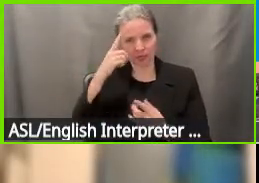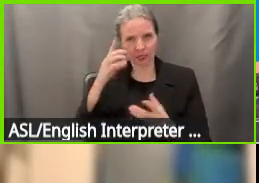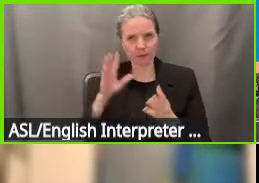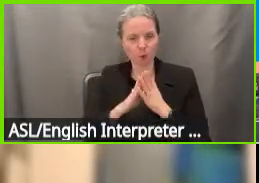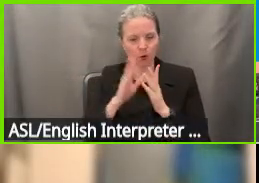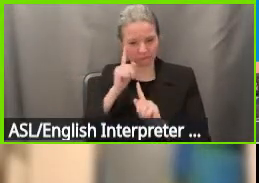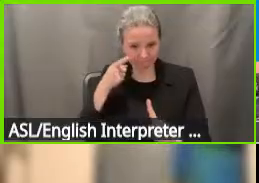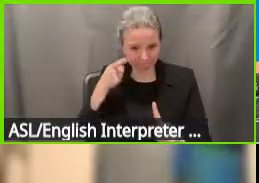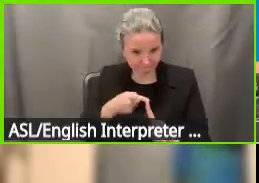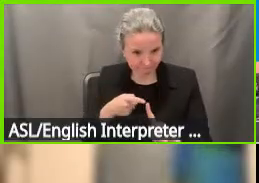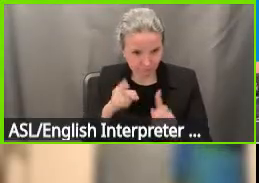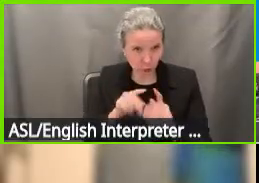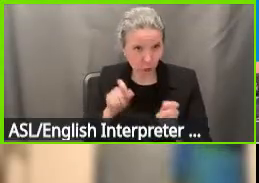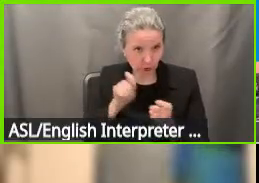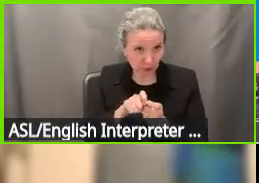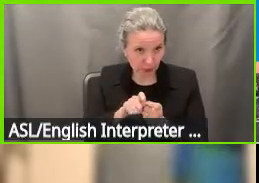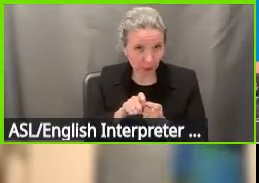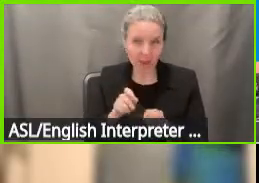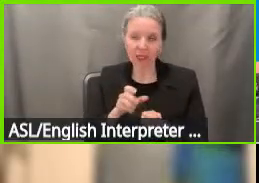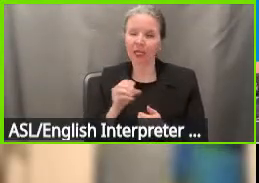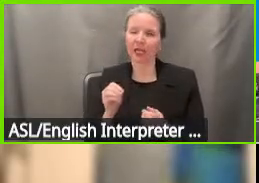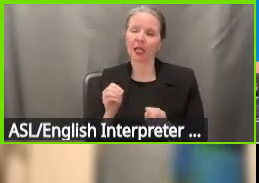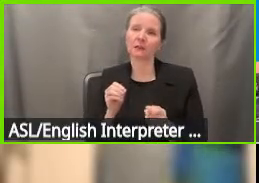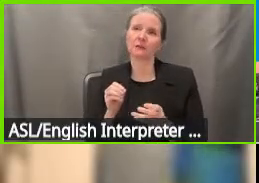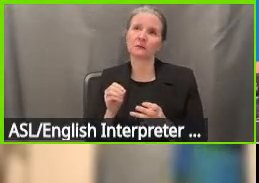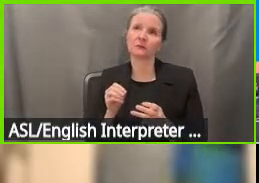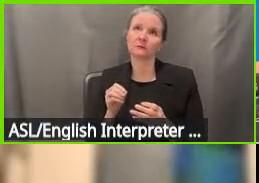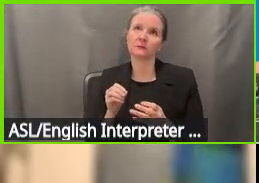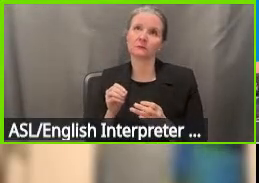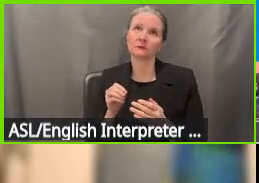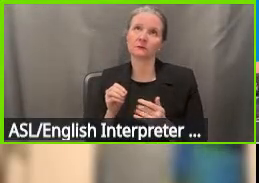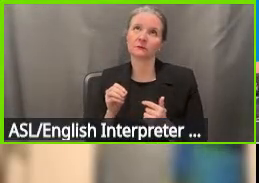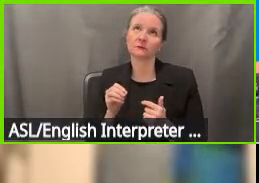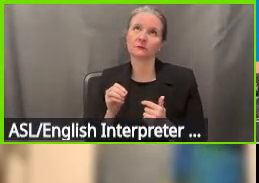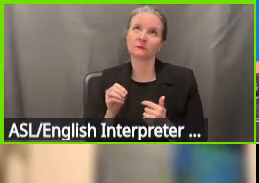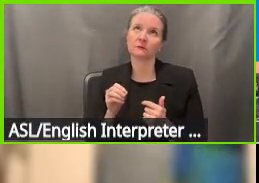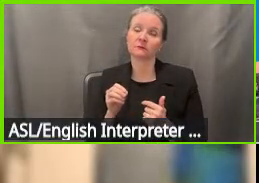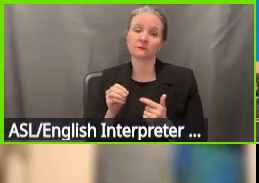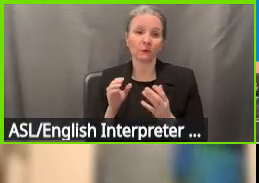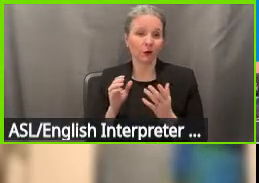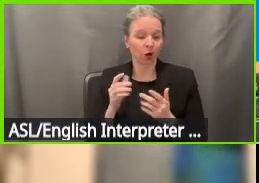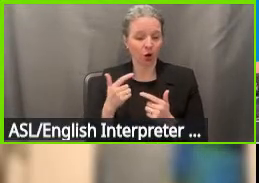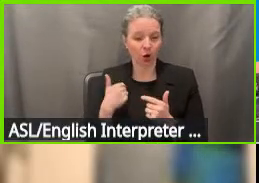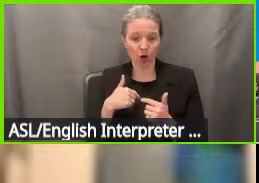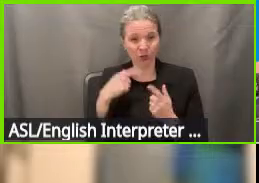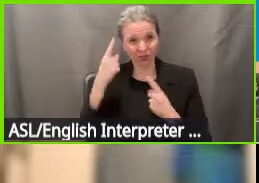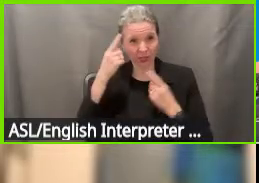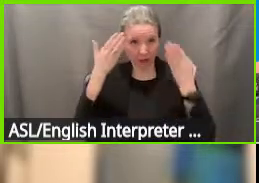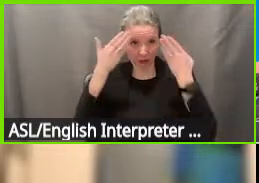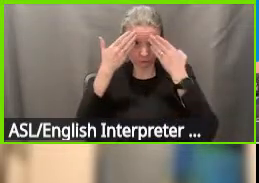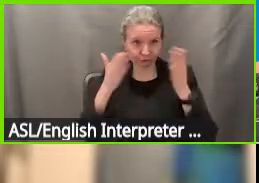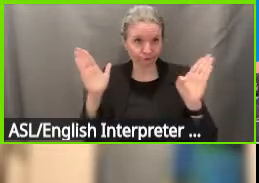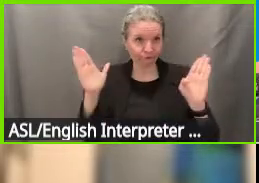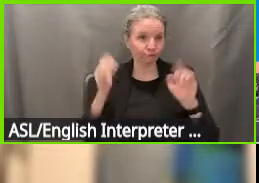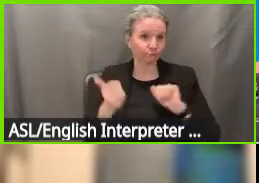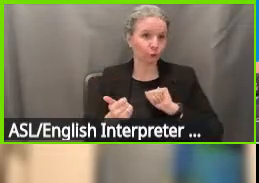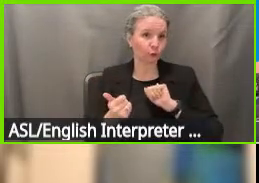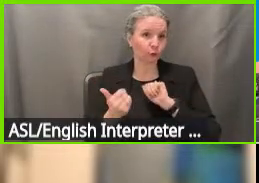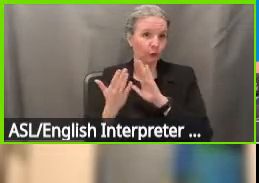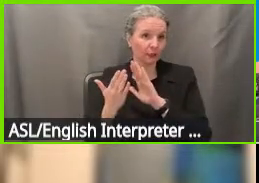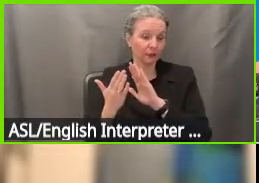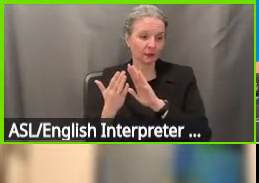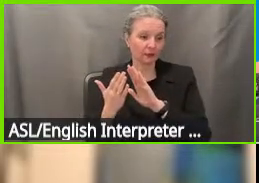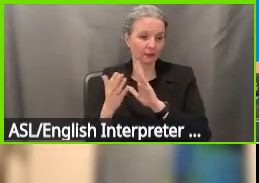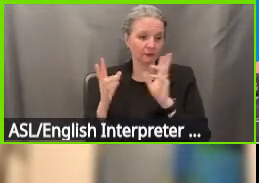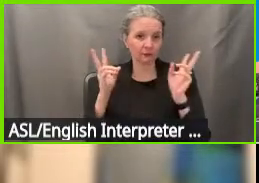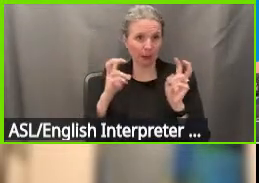critically and broaden our thinking to address the